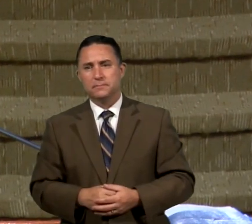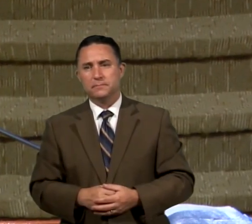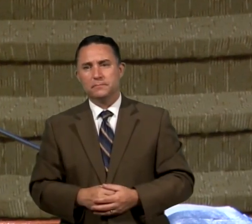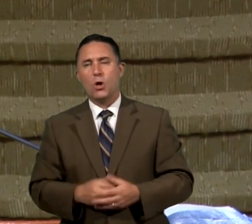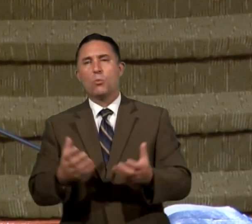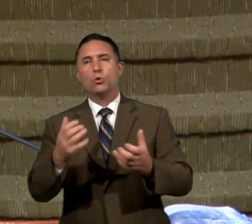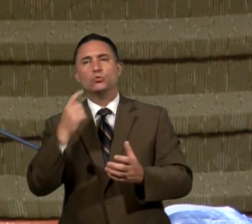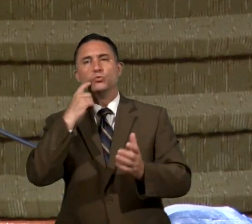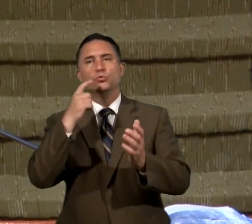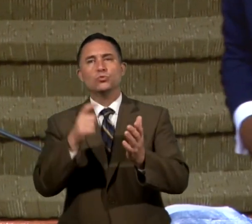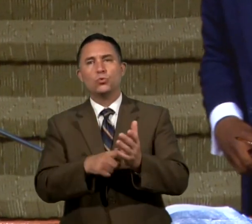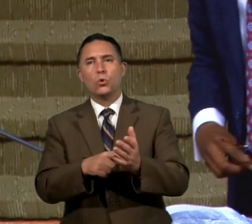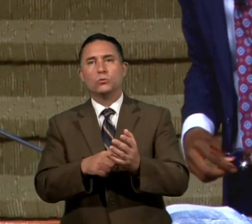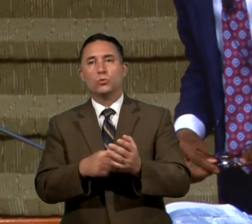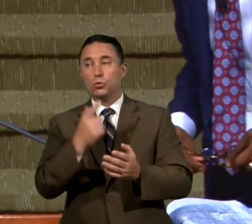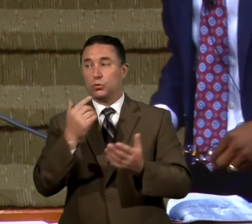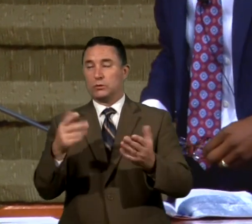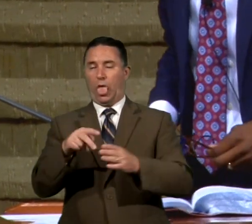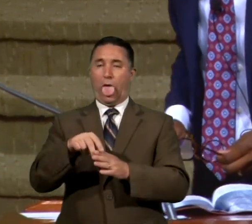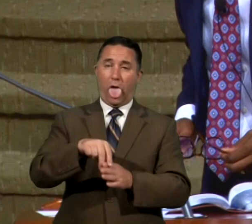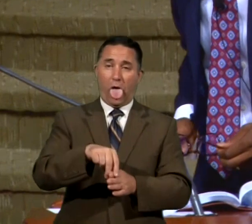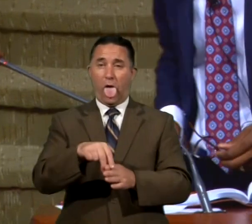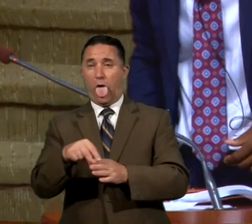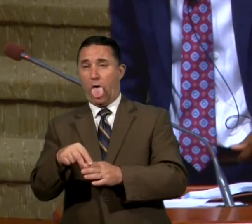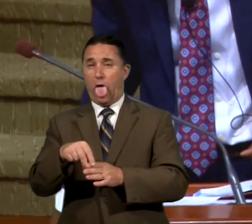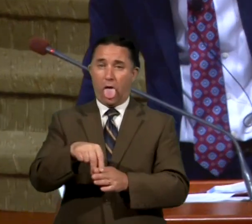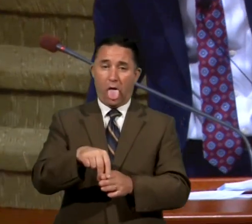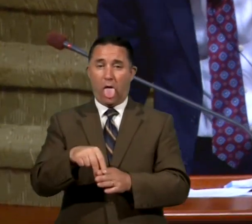I want you to notice, for those who are sitting on the edge,